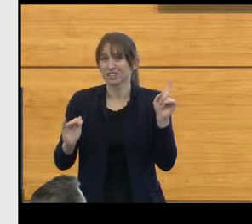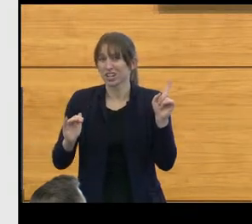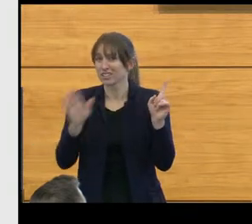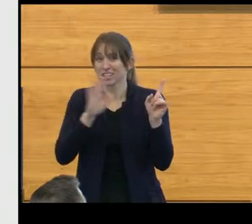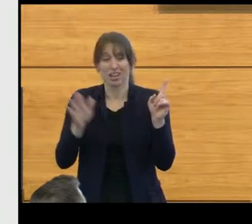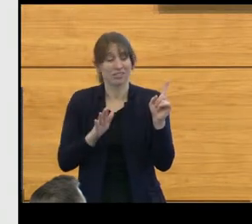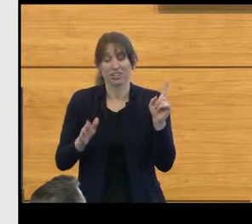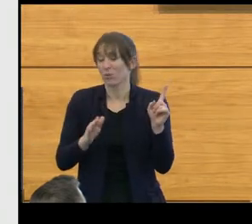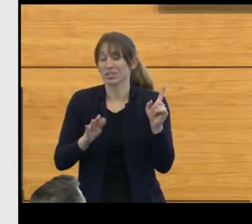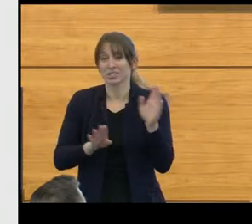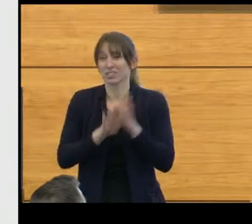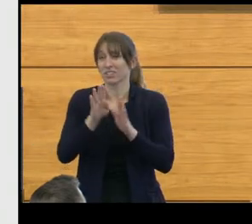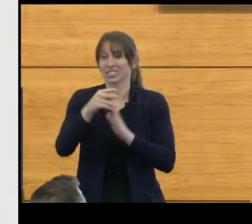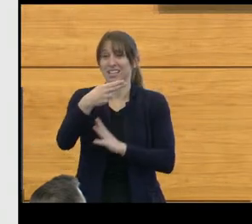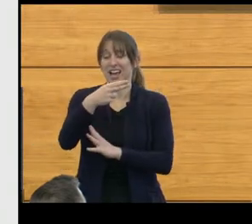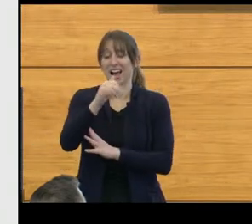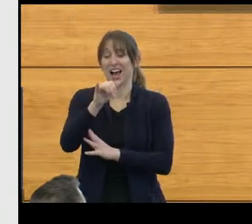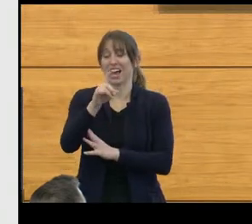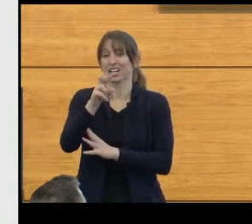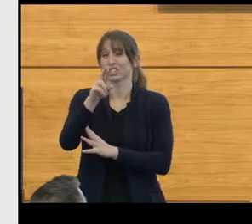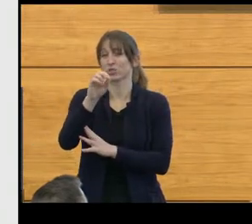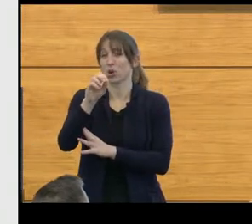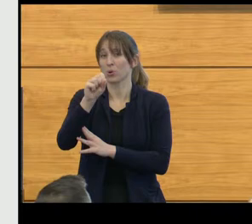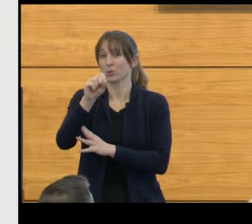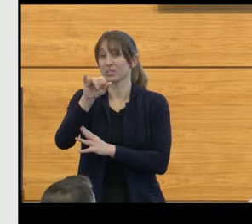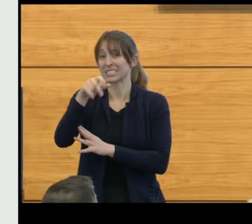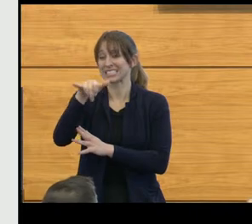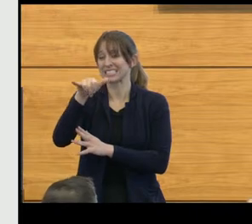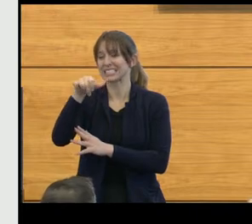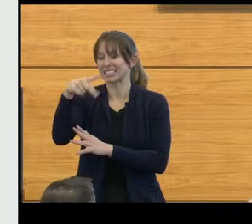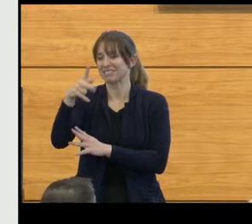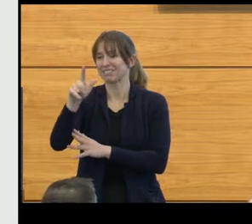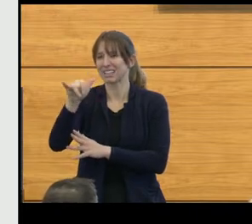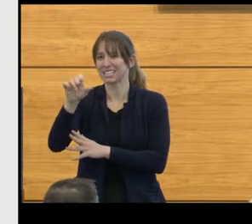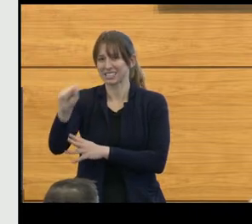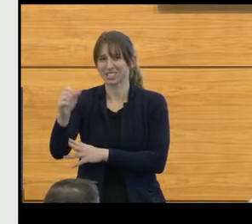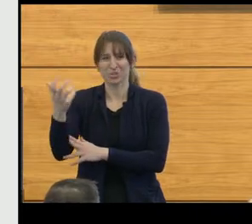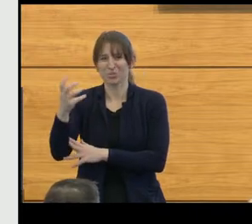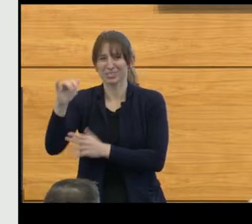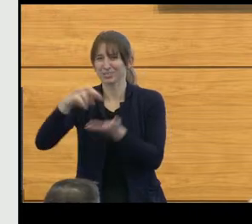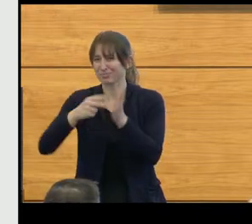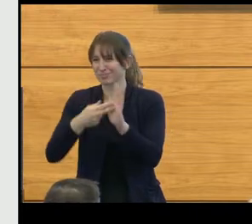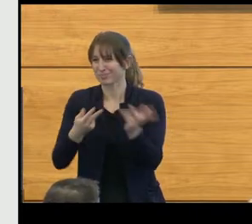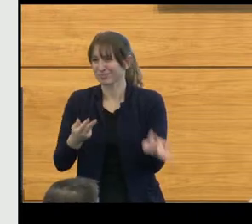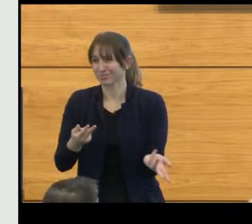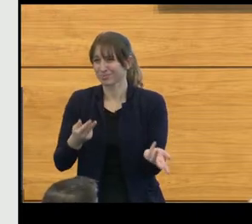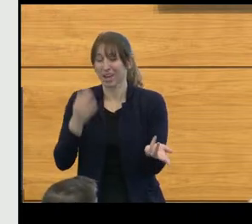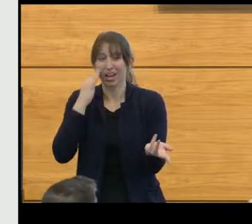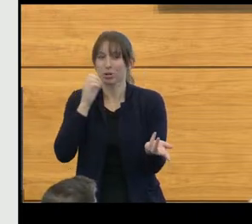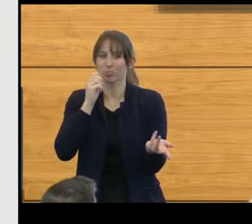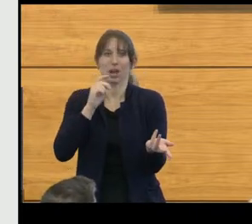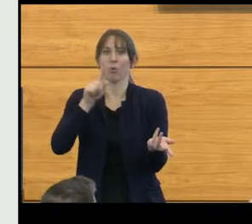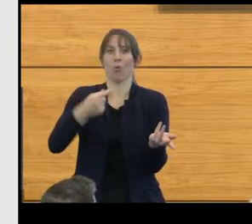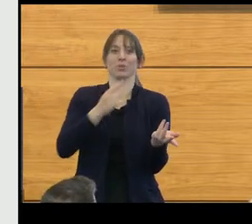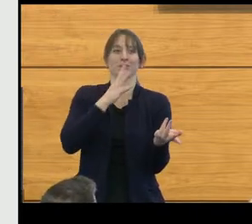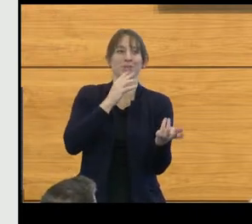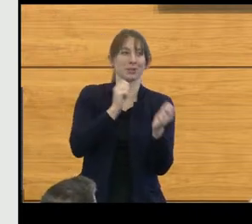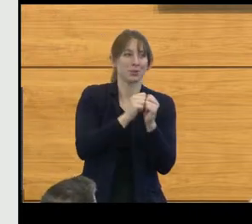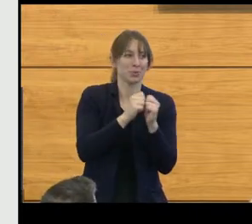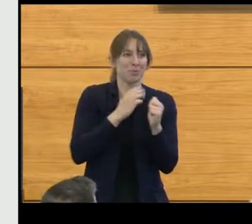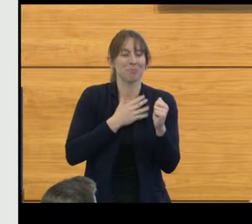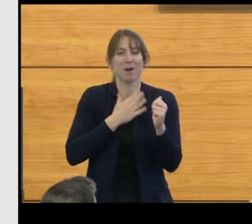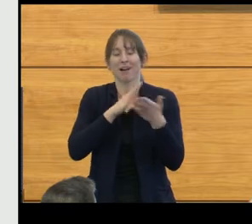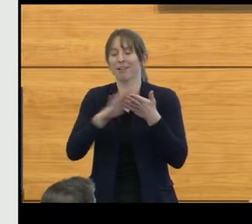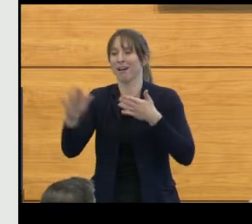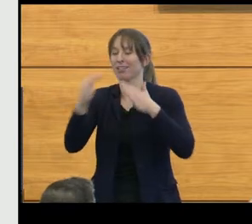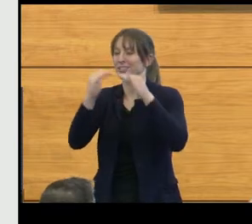hydrocephalus. What's hydrocephalus? I know that I'm speaking not just to my colleagues in neurosurgery today, but to the greater Michigan community,